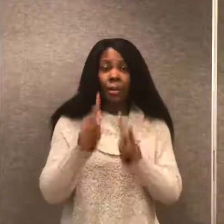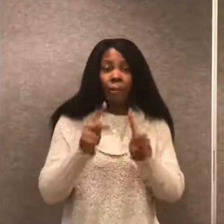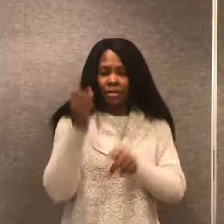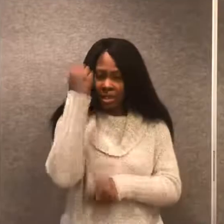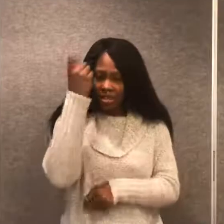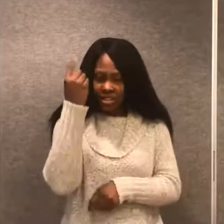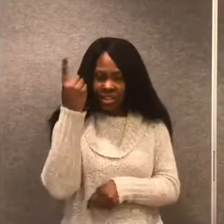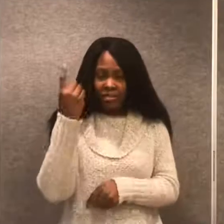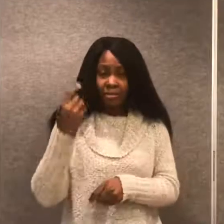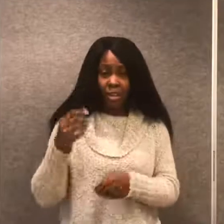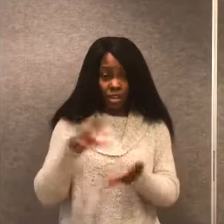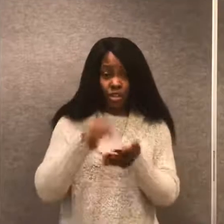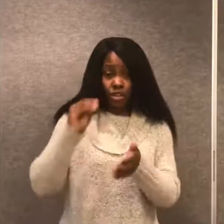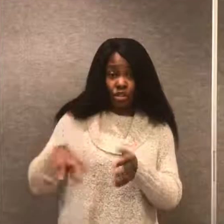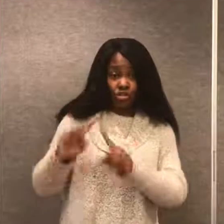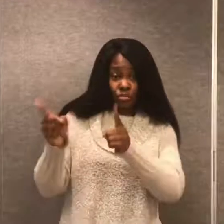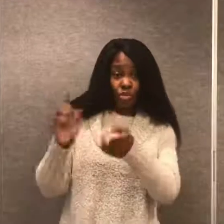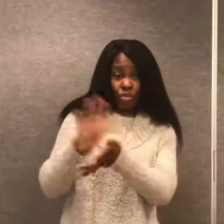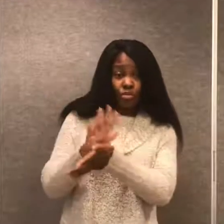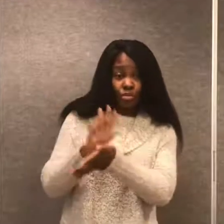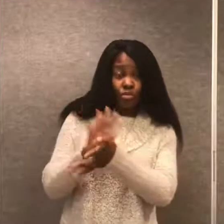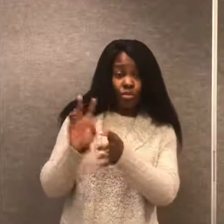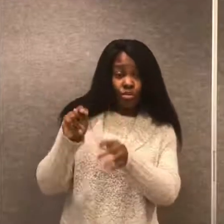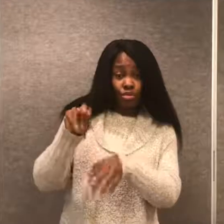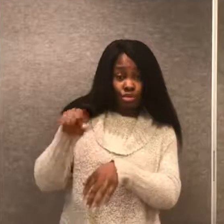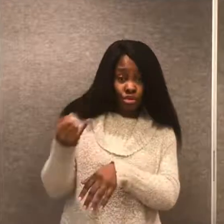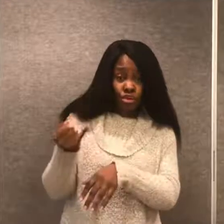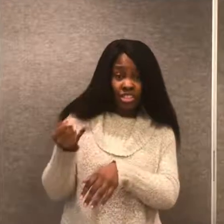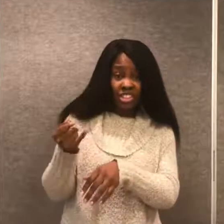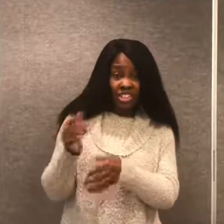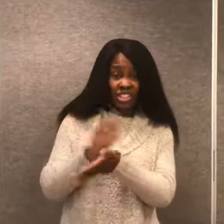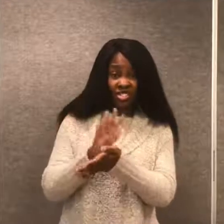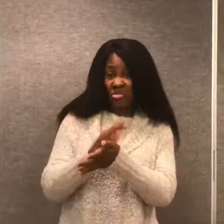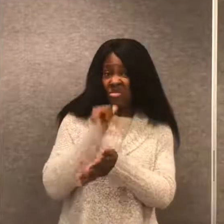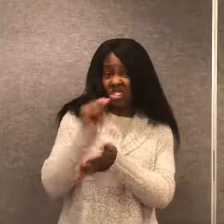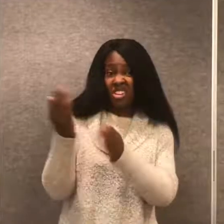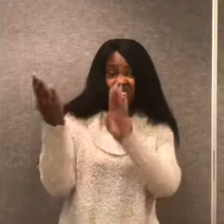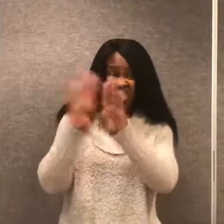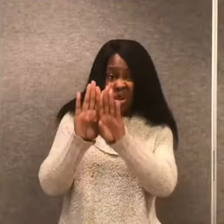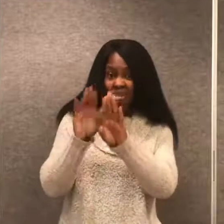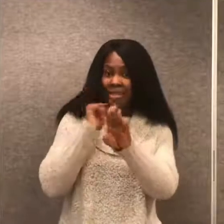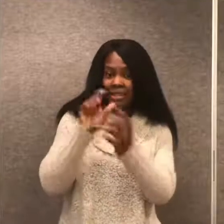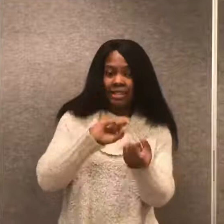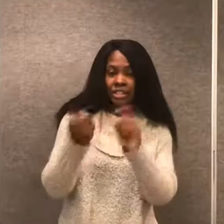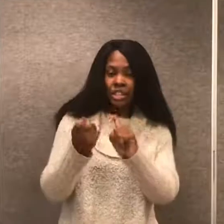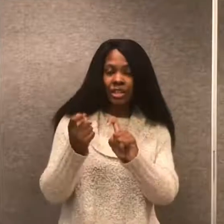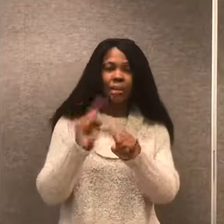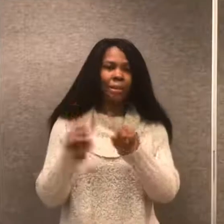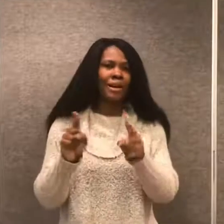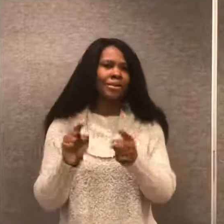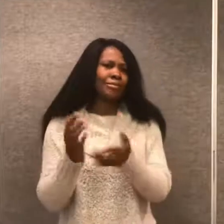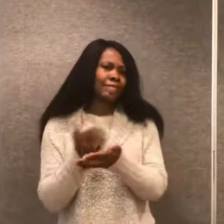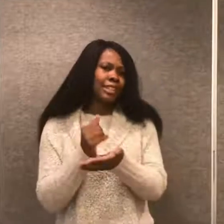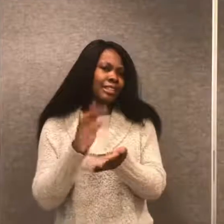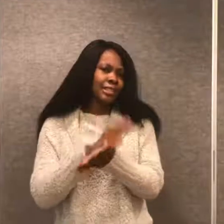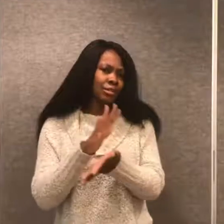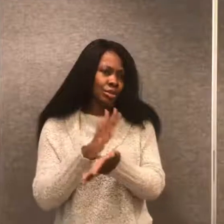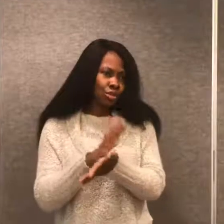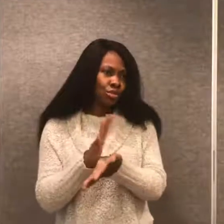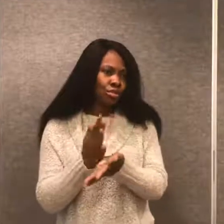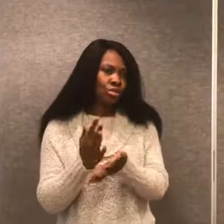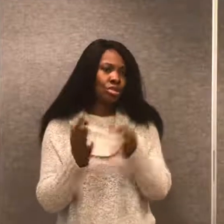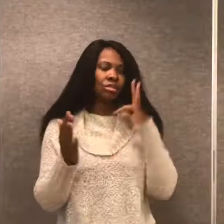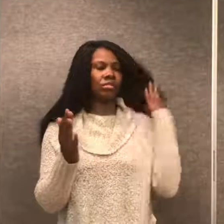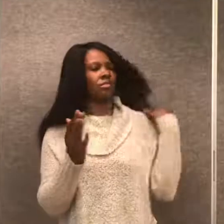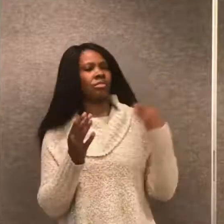it is students that are actually going to school in New Jersey and schools that did not close and they're not even changing things. Some schools are concerned with holiday